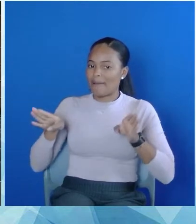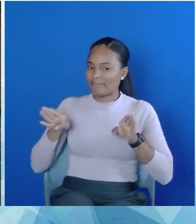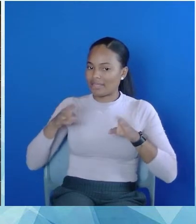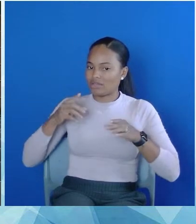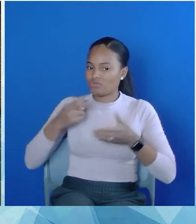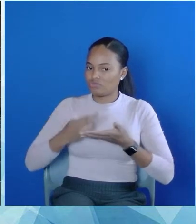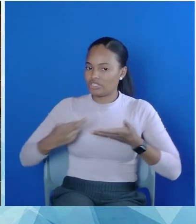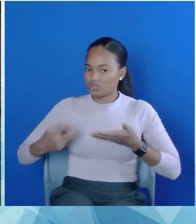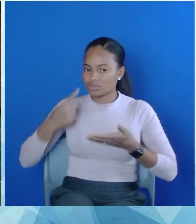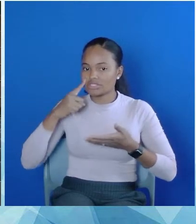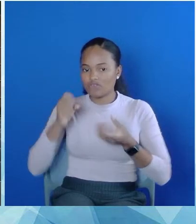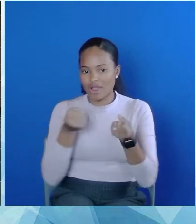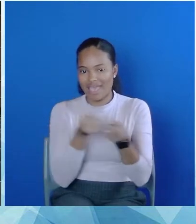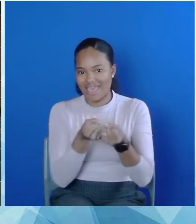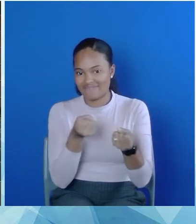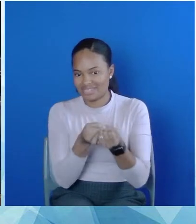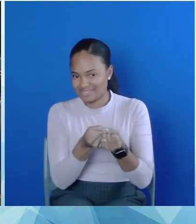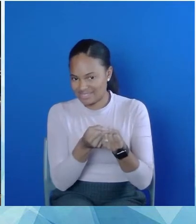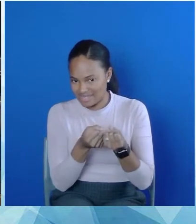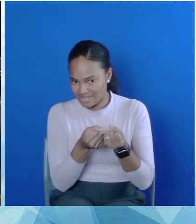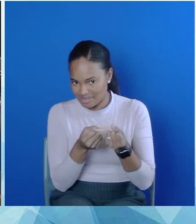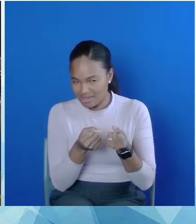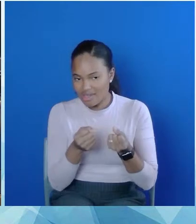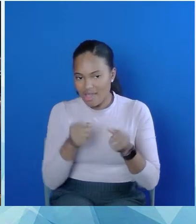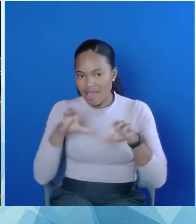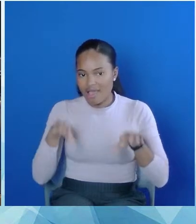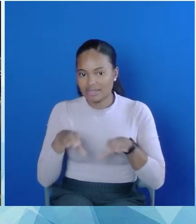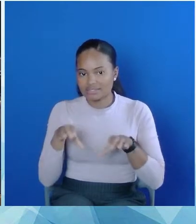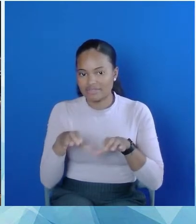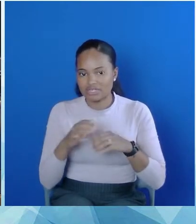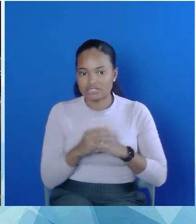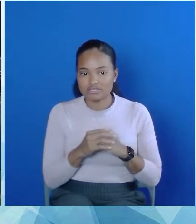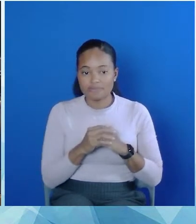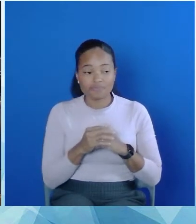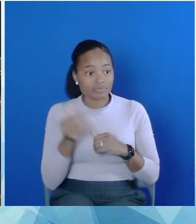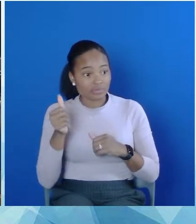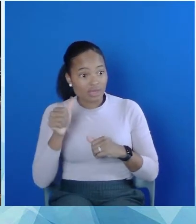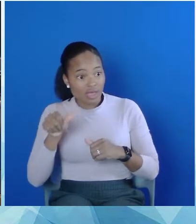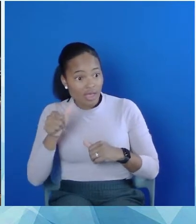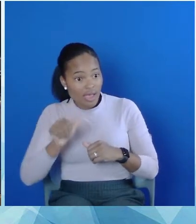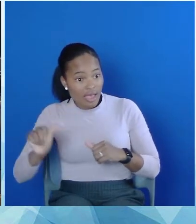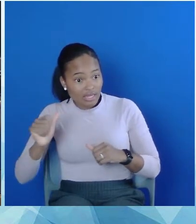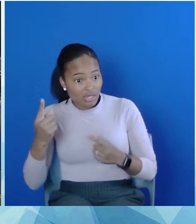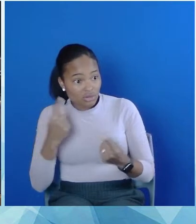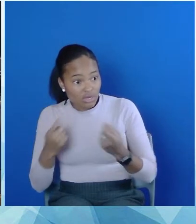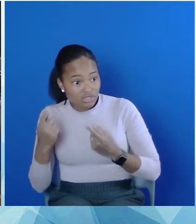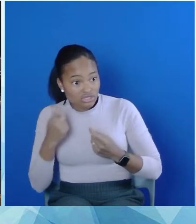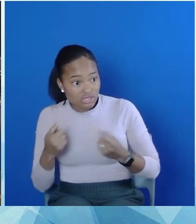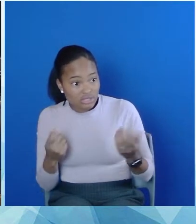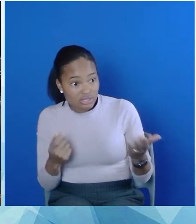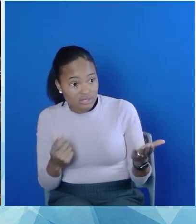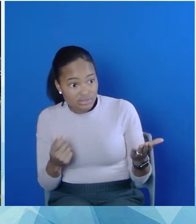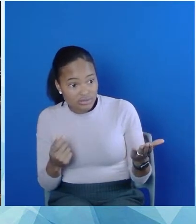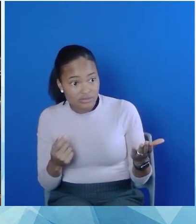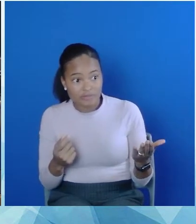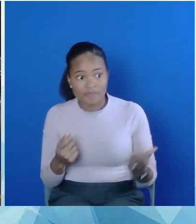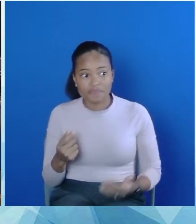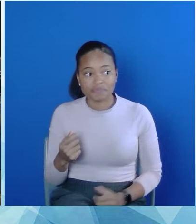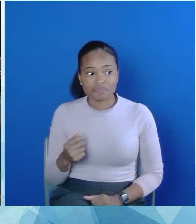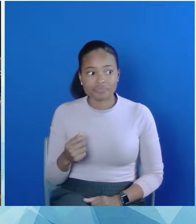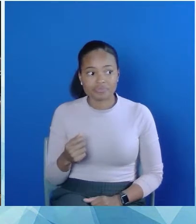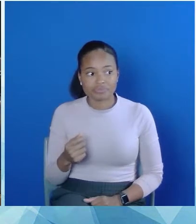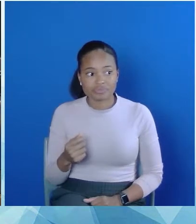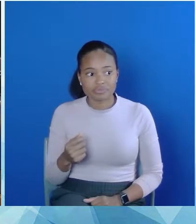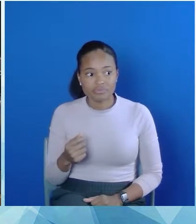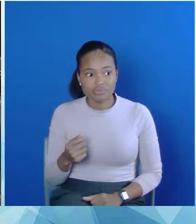activities. Thank you for that clarification. Does anyone else have any questions for her on those two? Yes. I have a